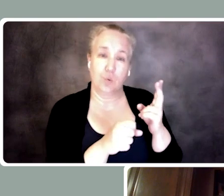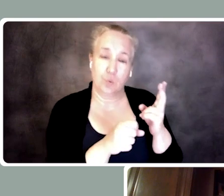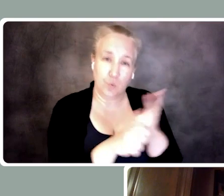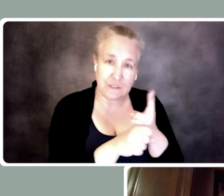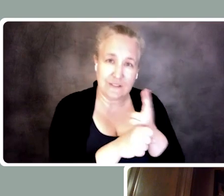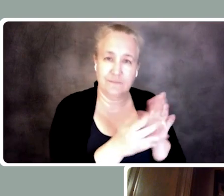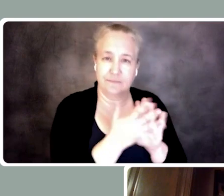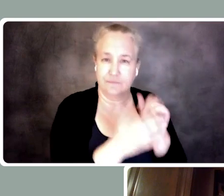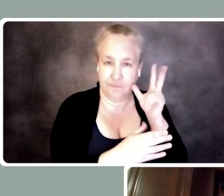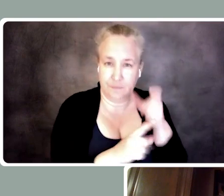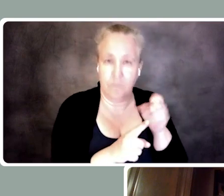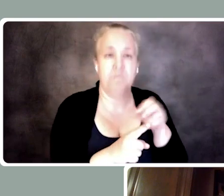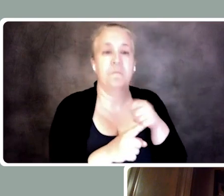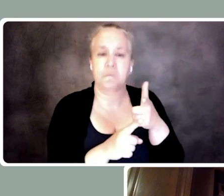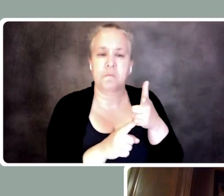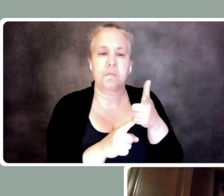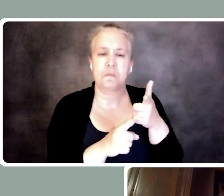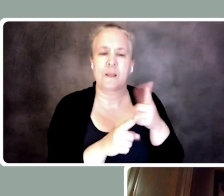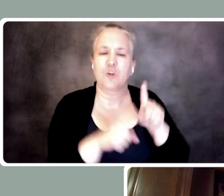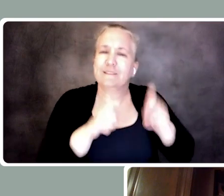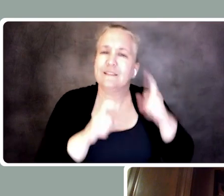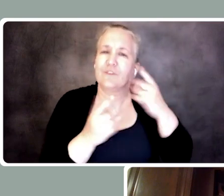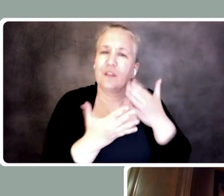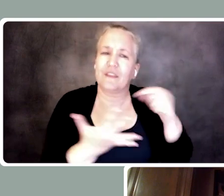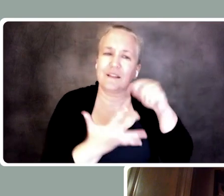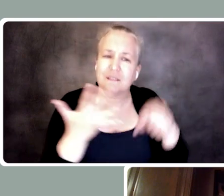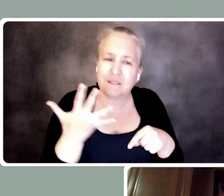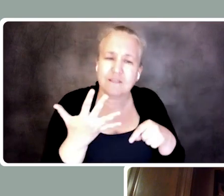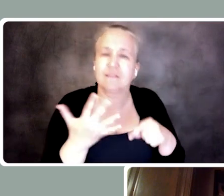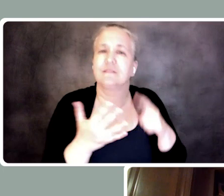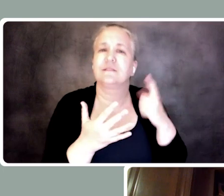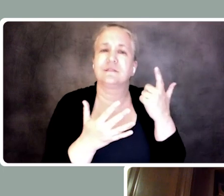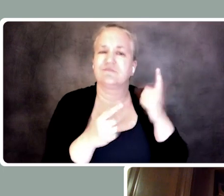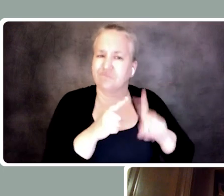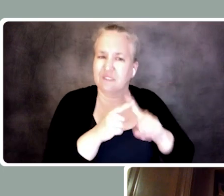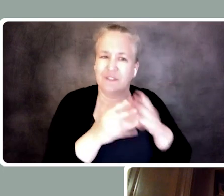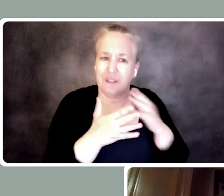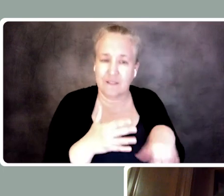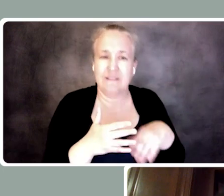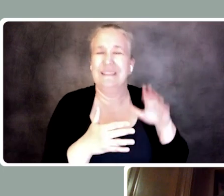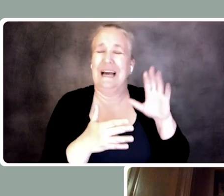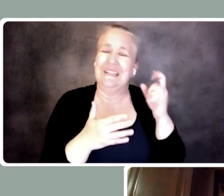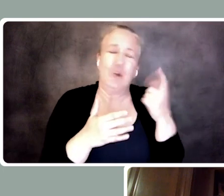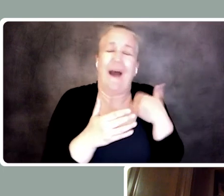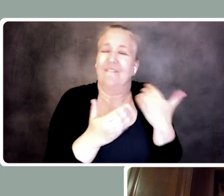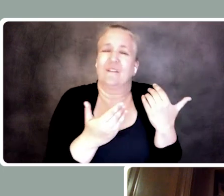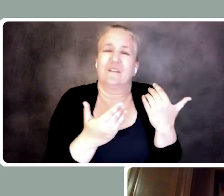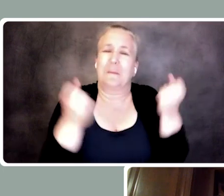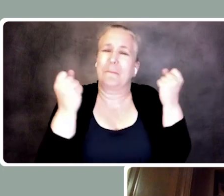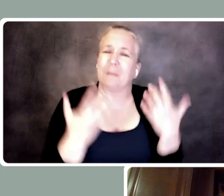But there is testing for things like PIK3 mutation testing, things like Afinitor, so there are like so